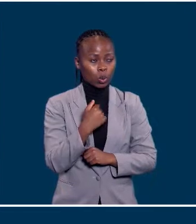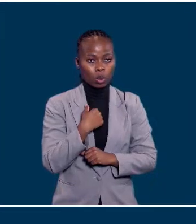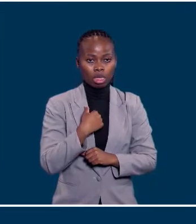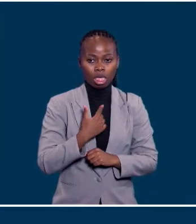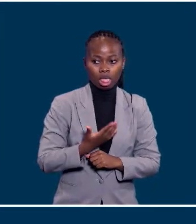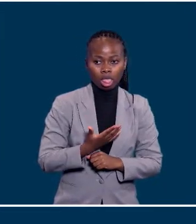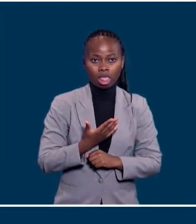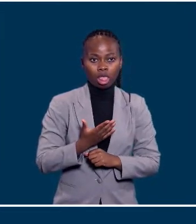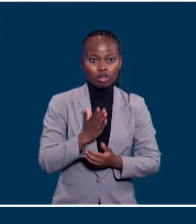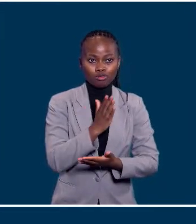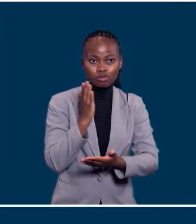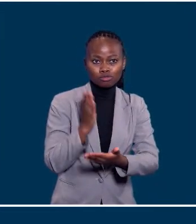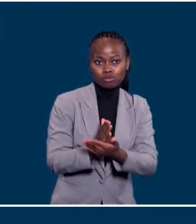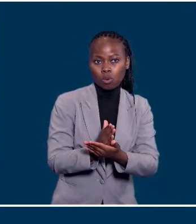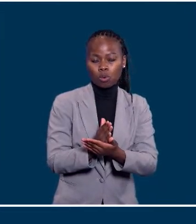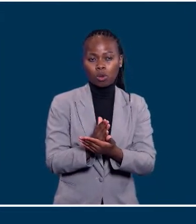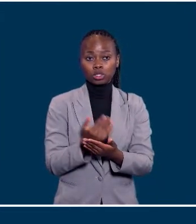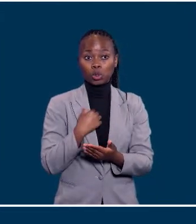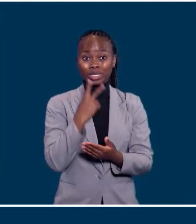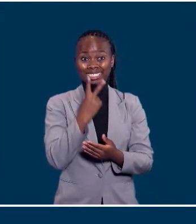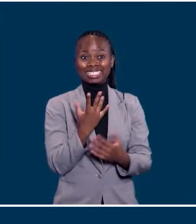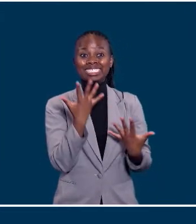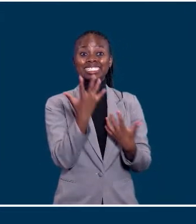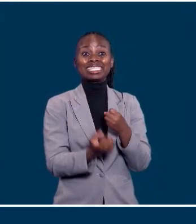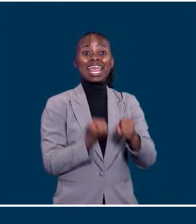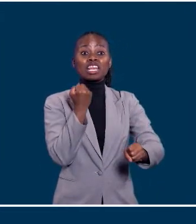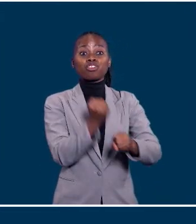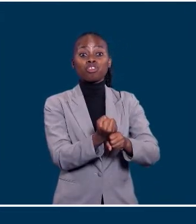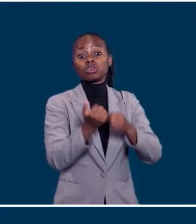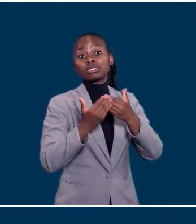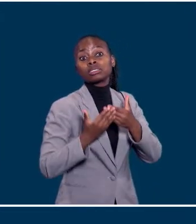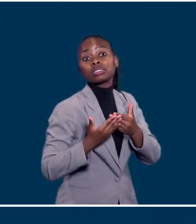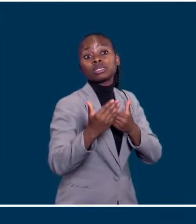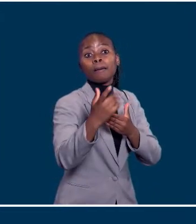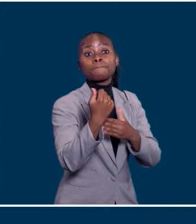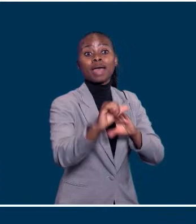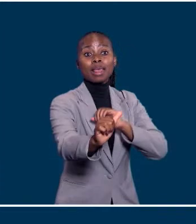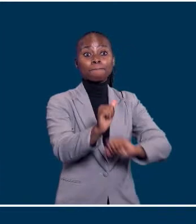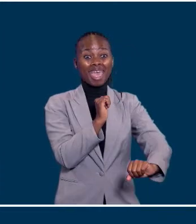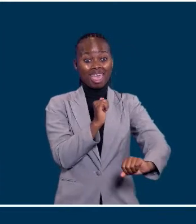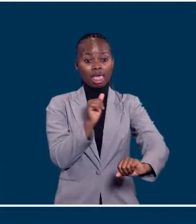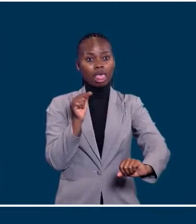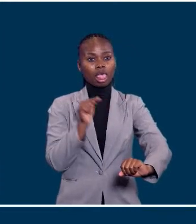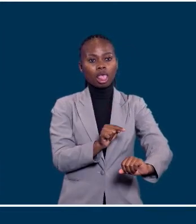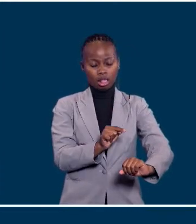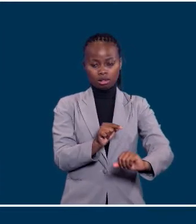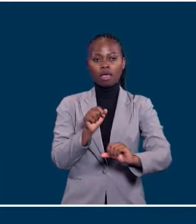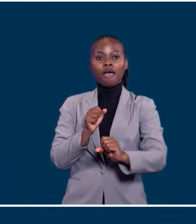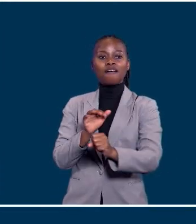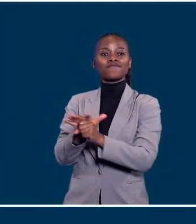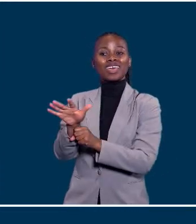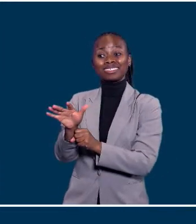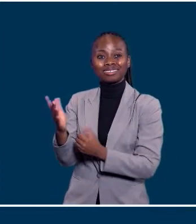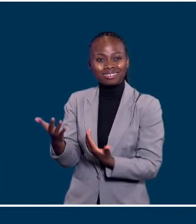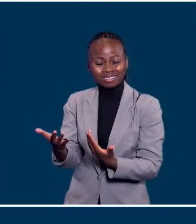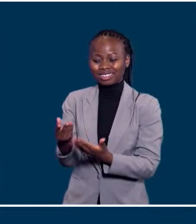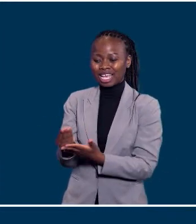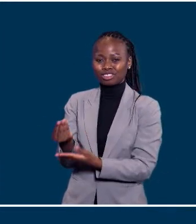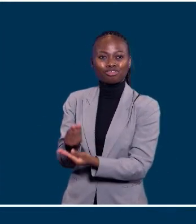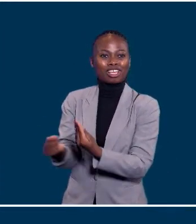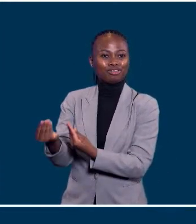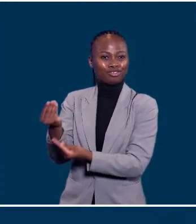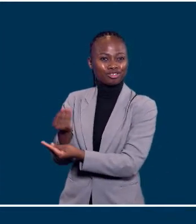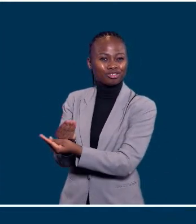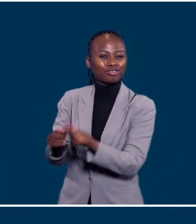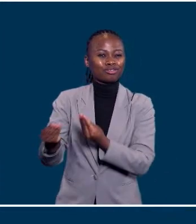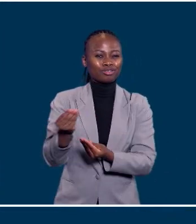uncertainty and yields that we've already seen and how they feed back into the exchange rate. So these are not forecasts, these